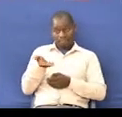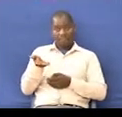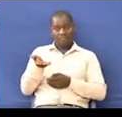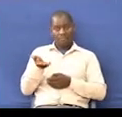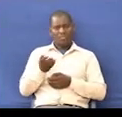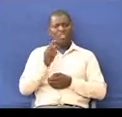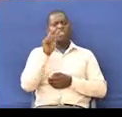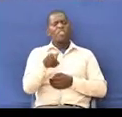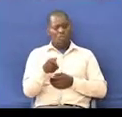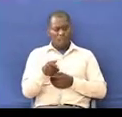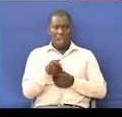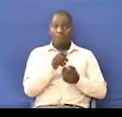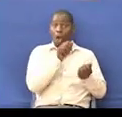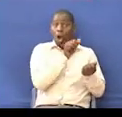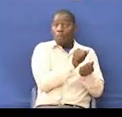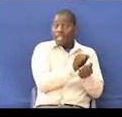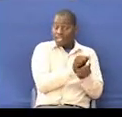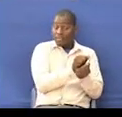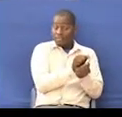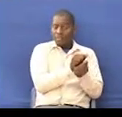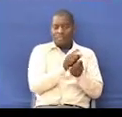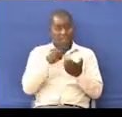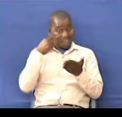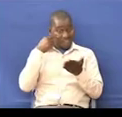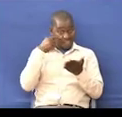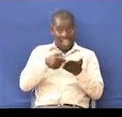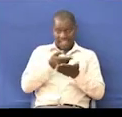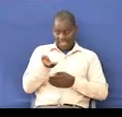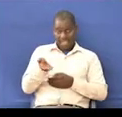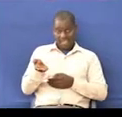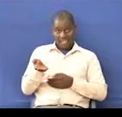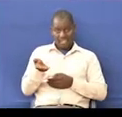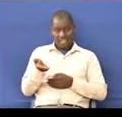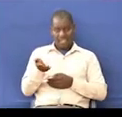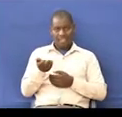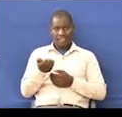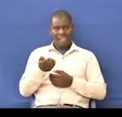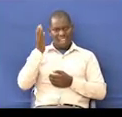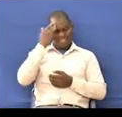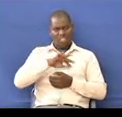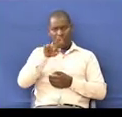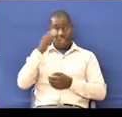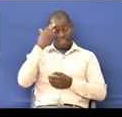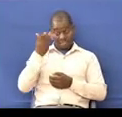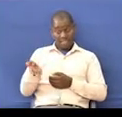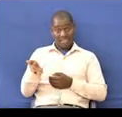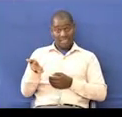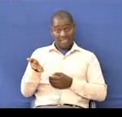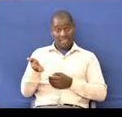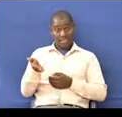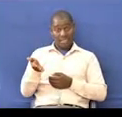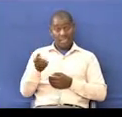If you are having an object like this, I think my student will know this, this is a